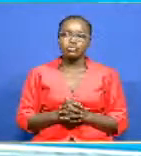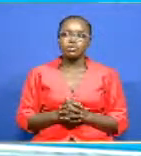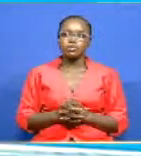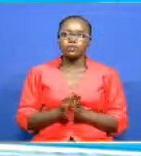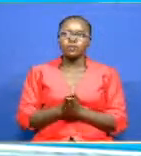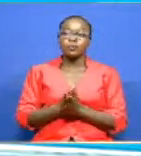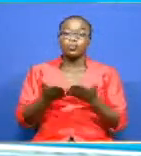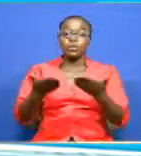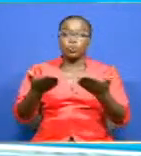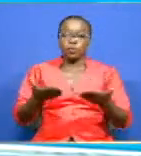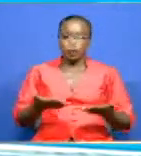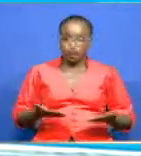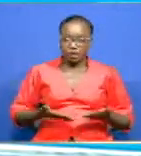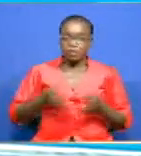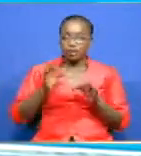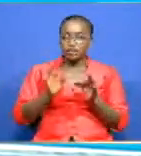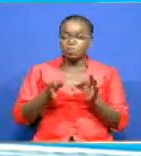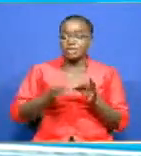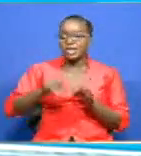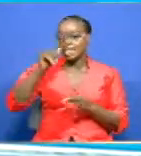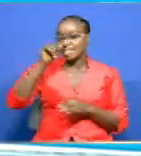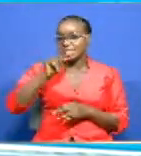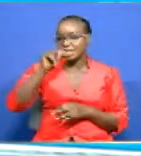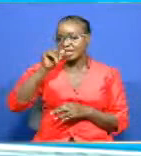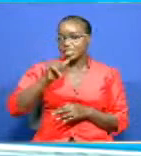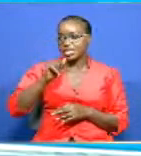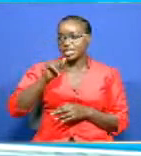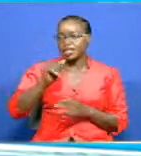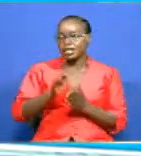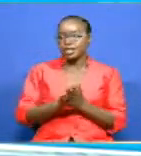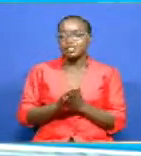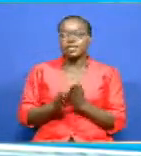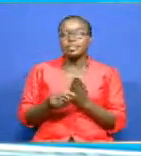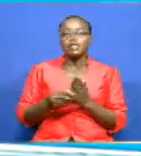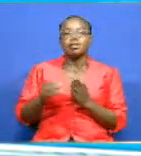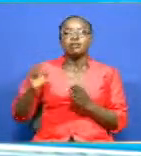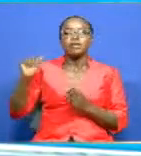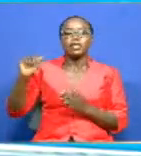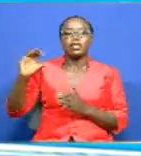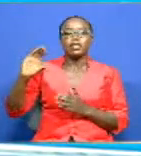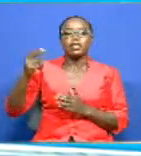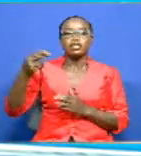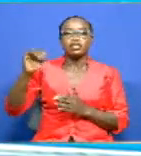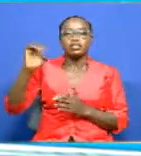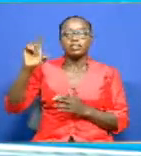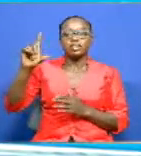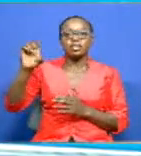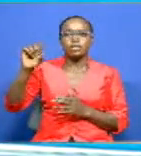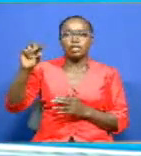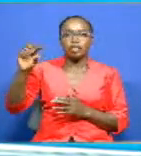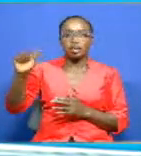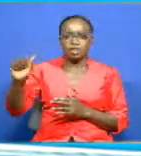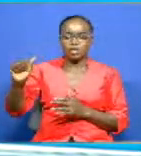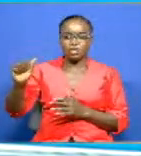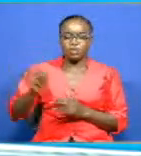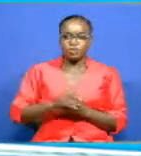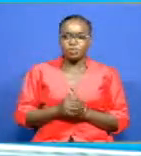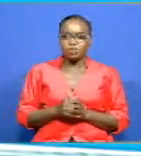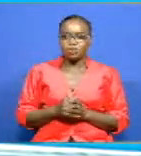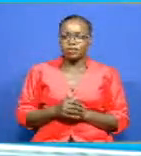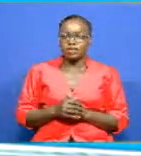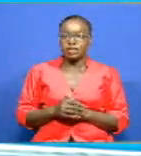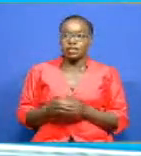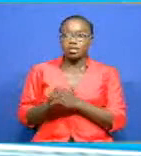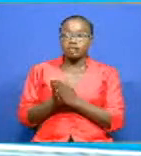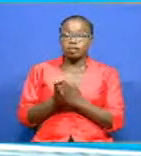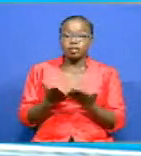Well, welcome back. Lensa Odingo is our sign language interpreter, and my name is Catherine Achieng'a. Let's now focus on the stories that have been